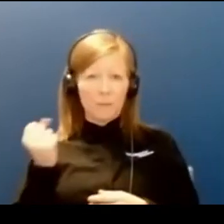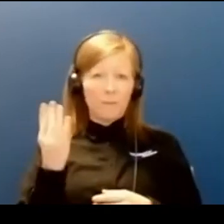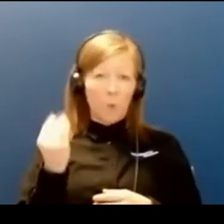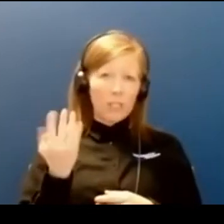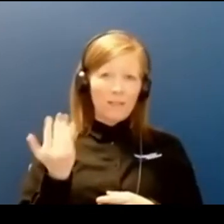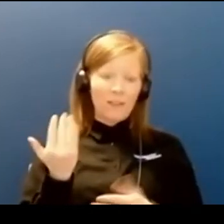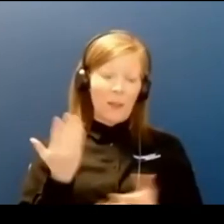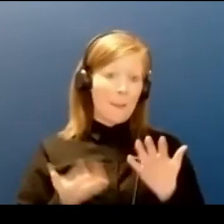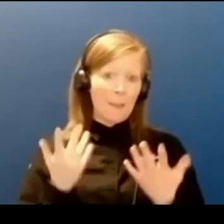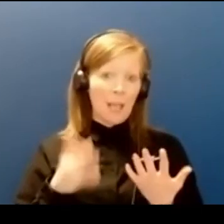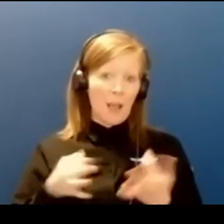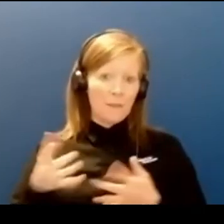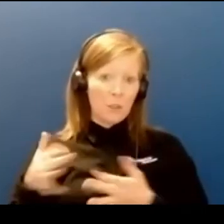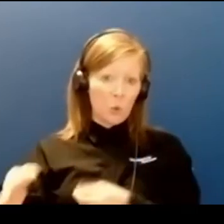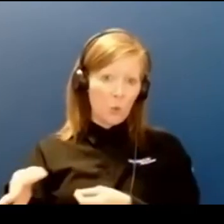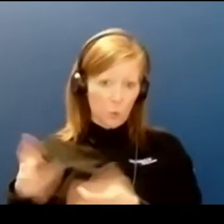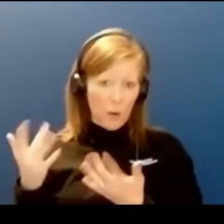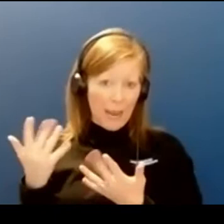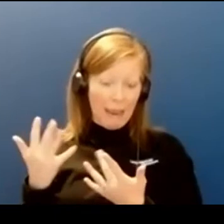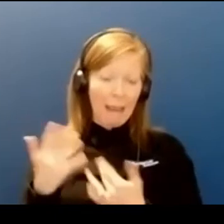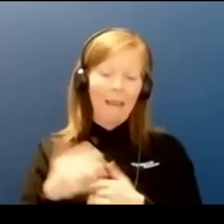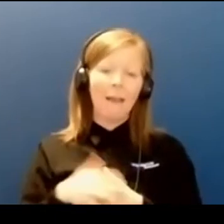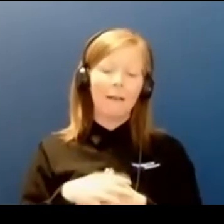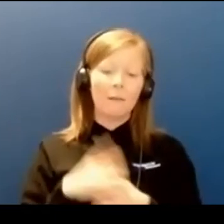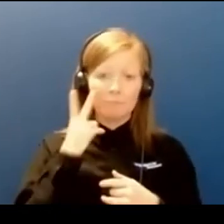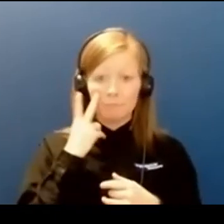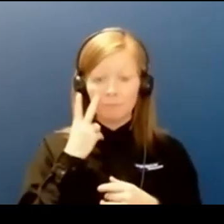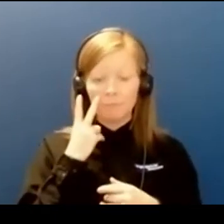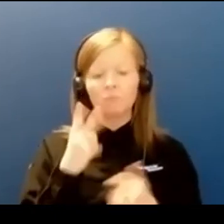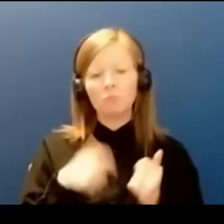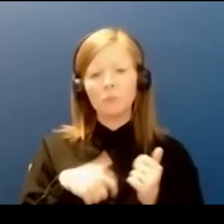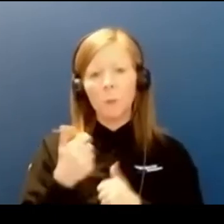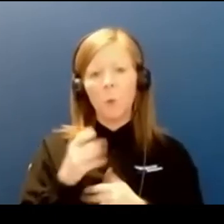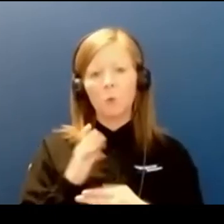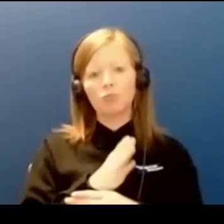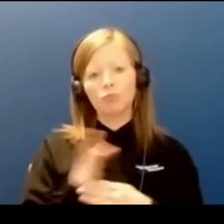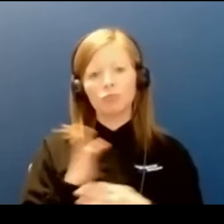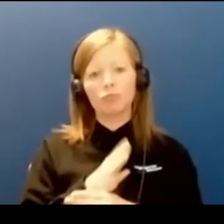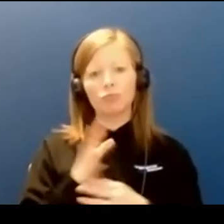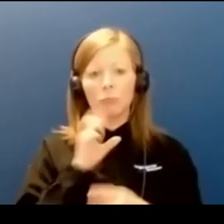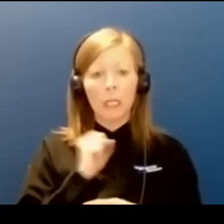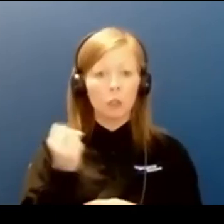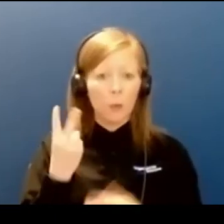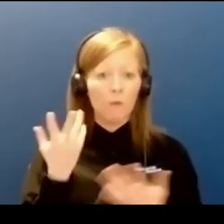may have to wait a little longer, but most on average will lose them by 12.